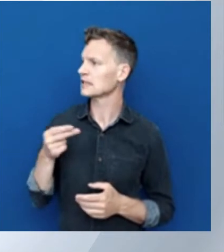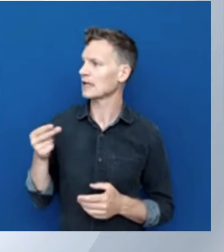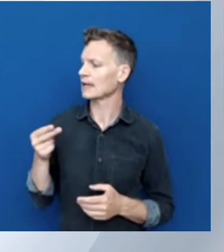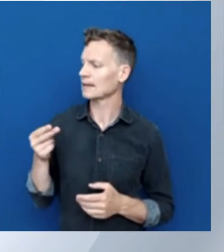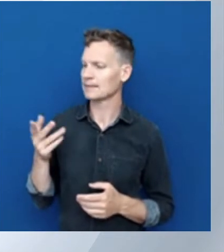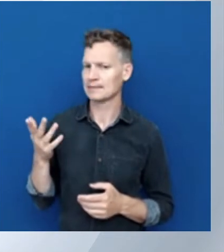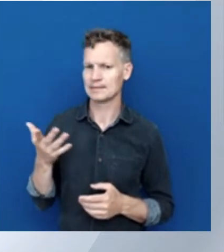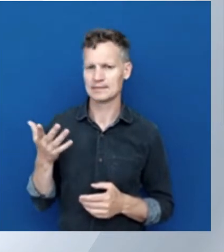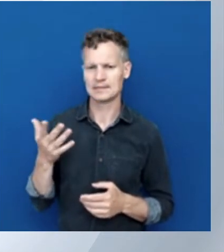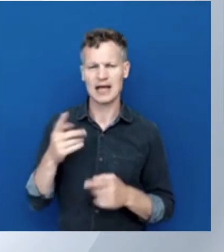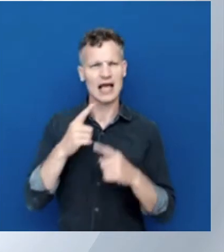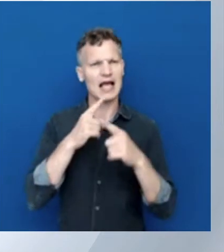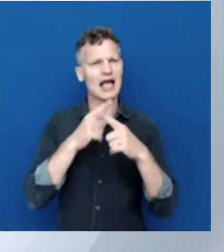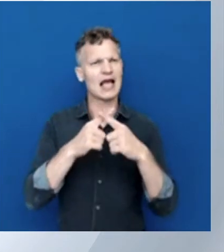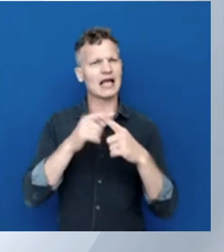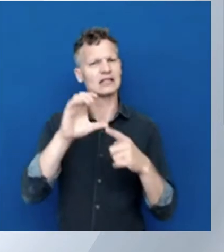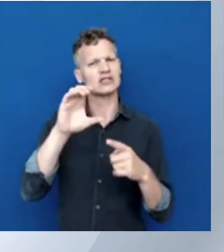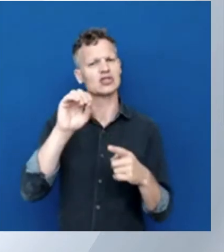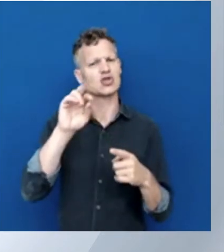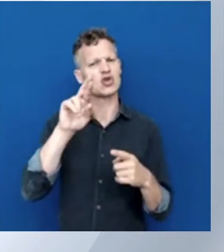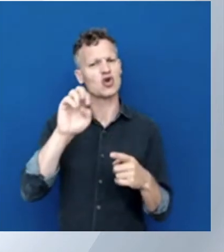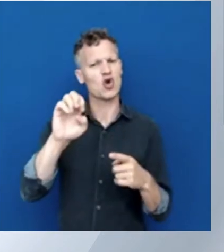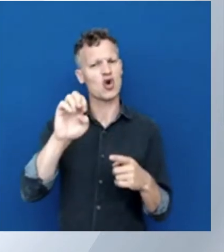called? Axcore Maven,